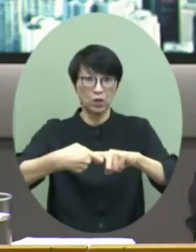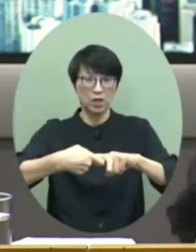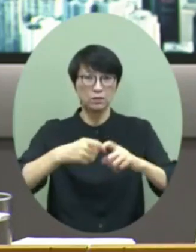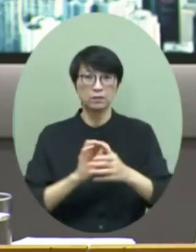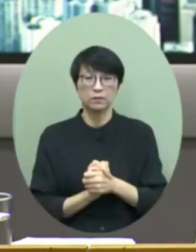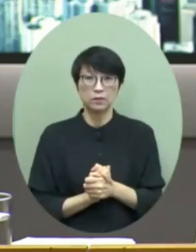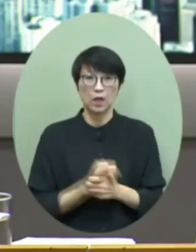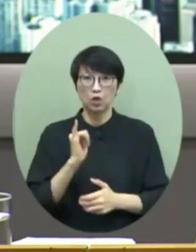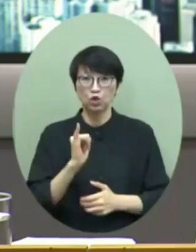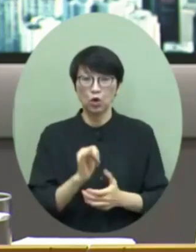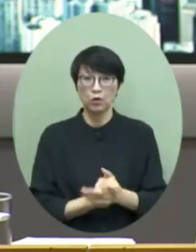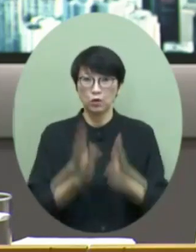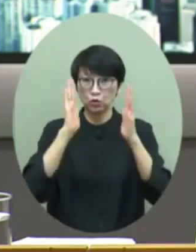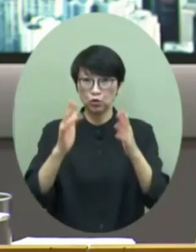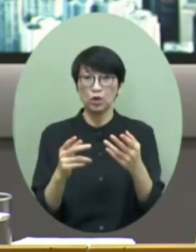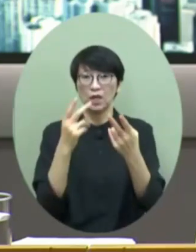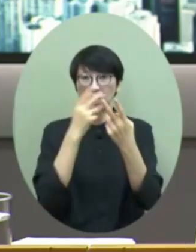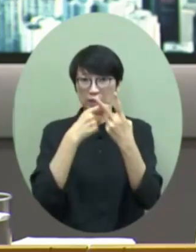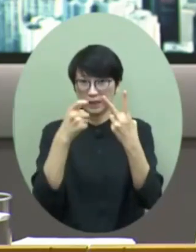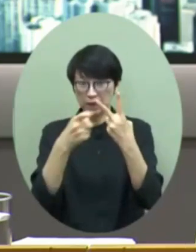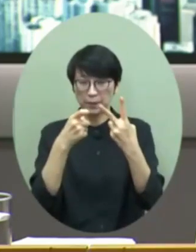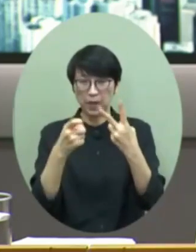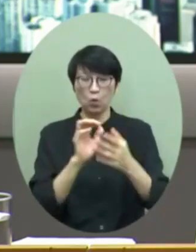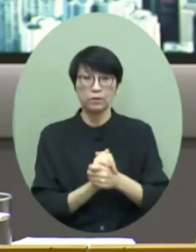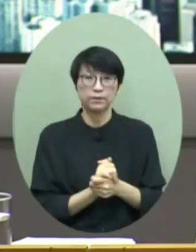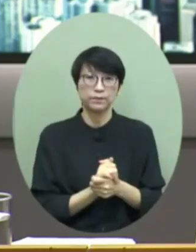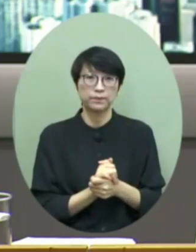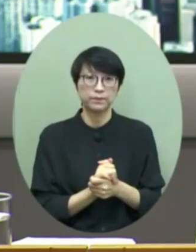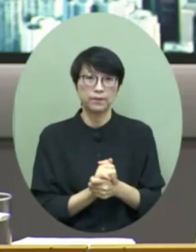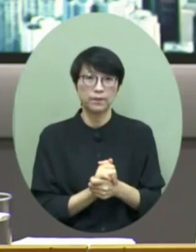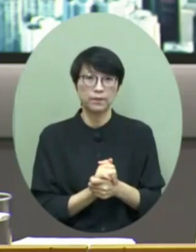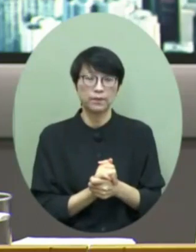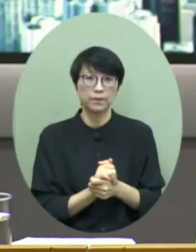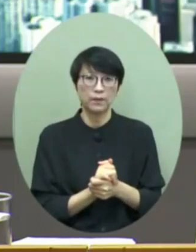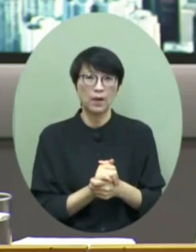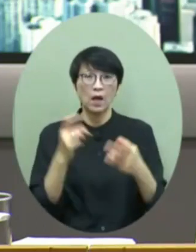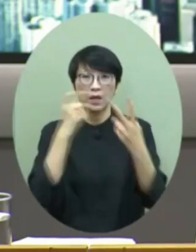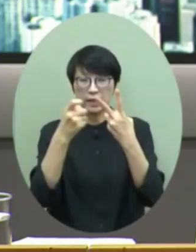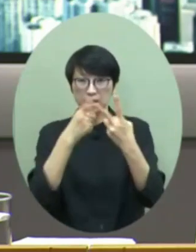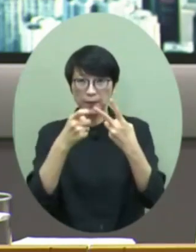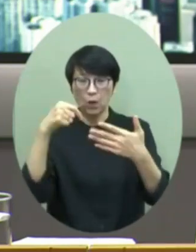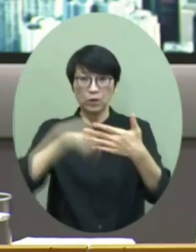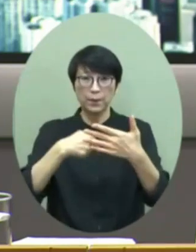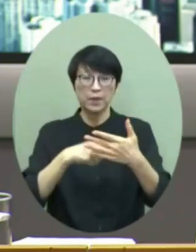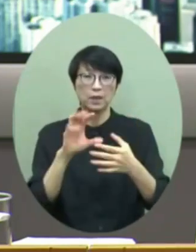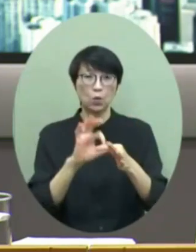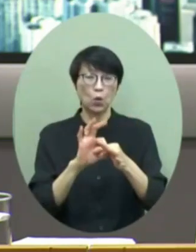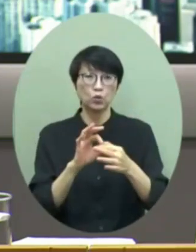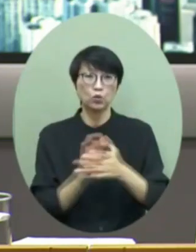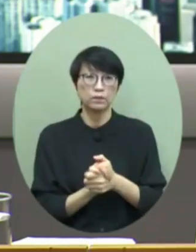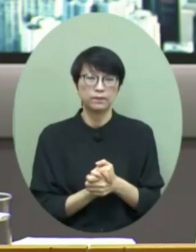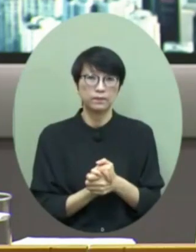I just mentioned. As for collusion, now may I draw your attention to Article 29. Article